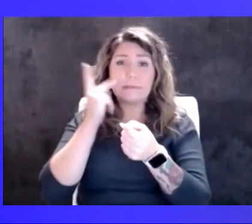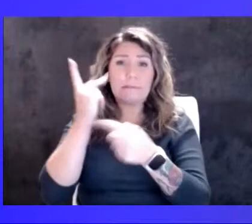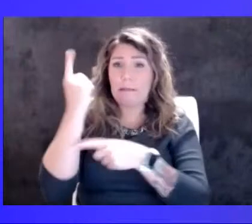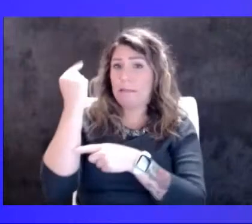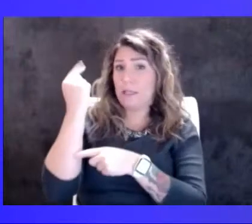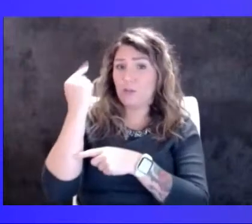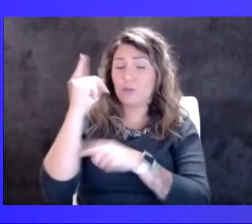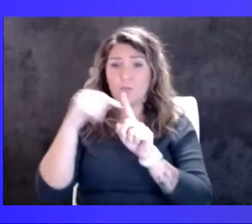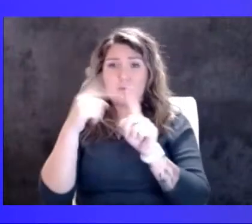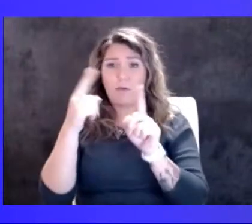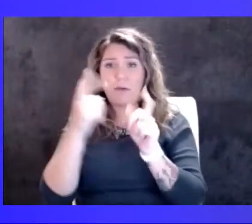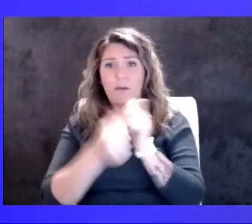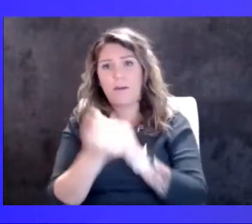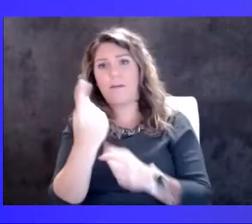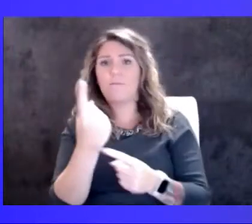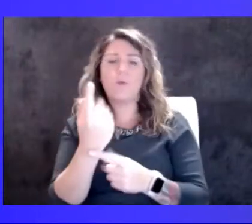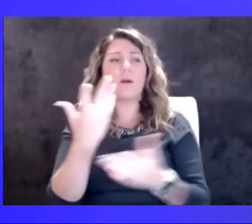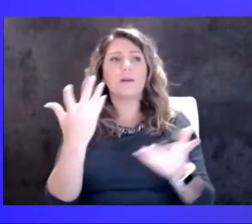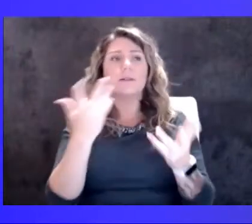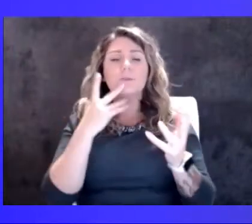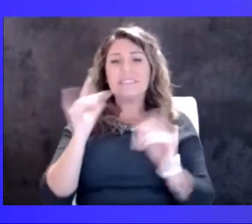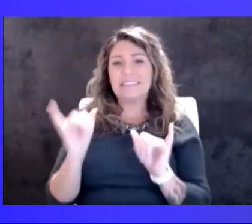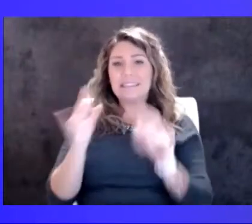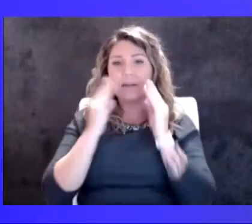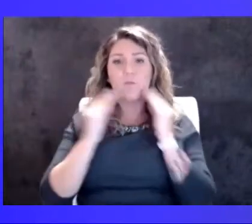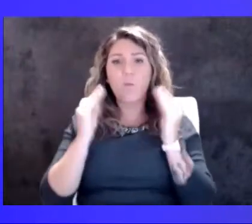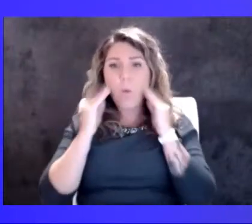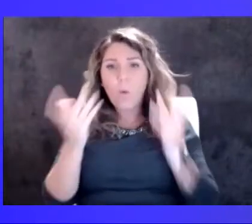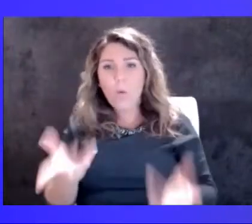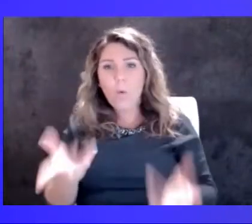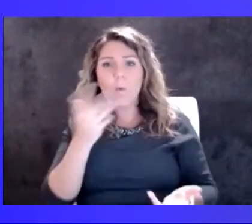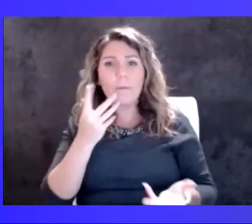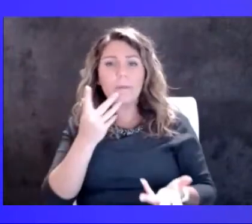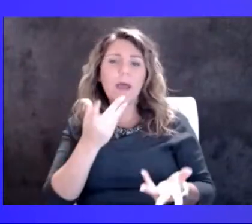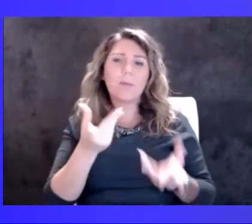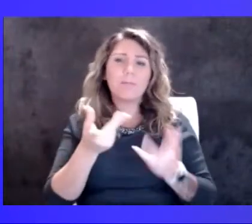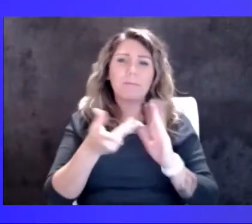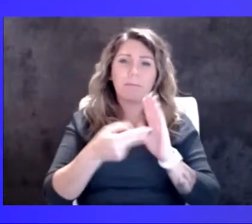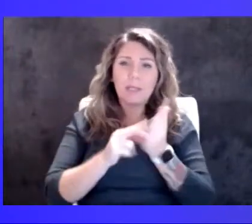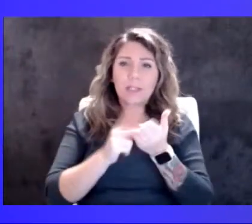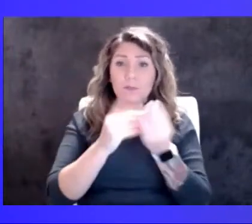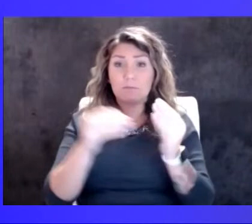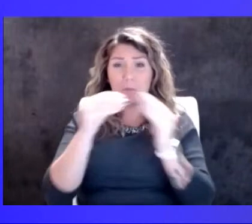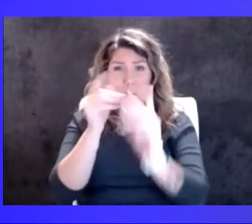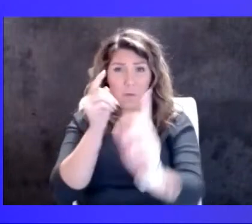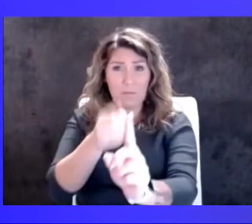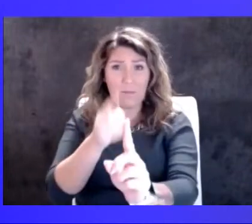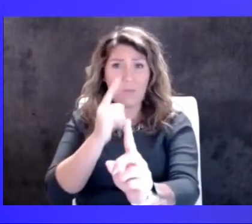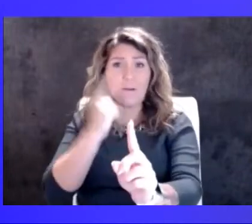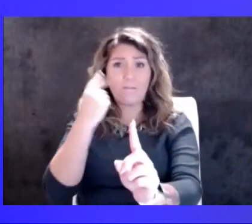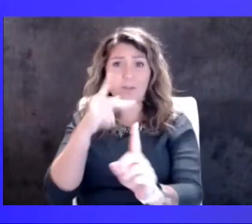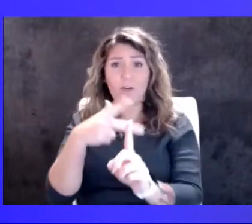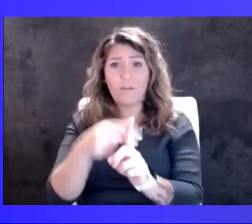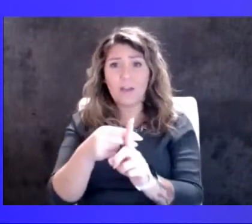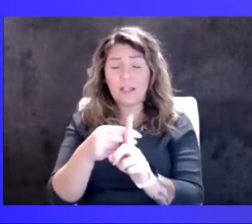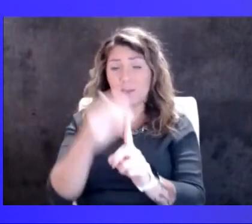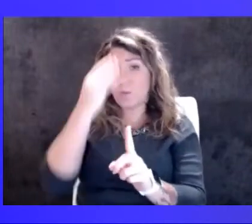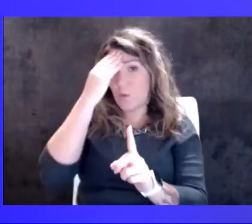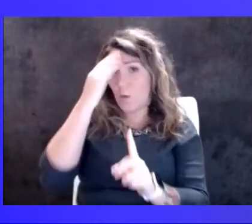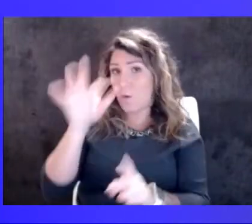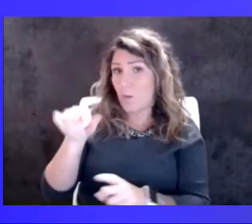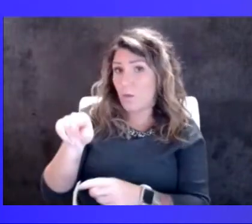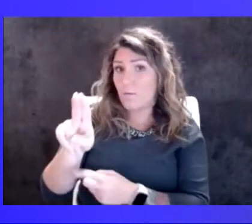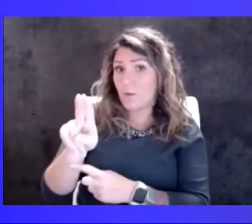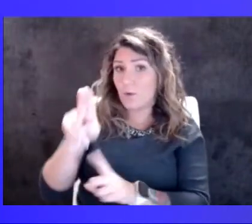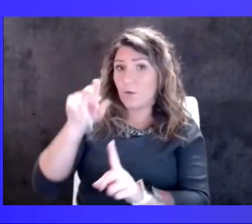was kind of staying home. And so I think that speaks to even more the reason to get vaccinated, because we know that the flu can trigger your